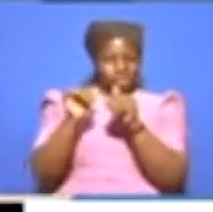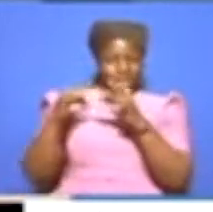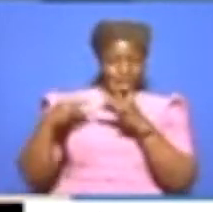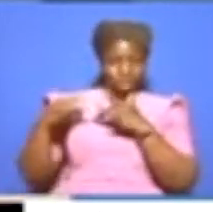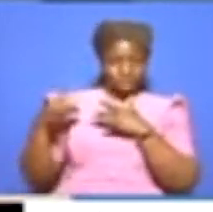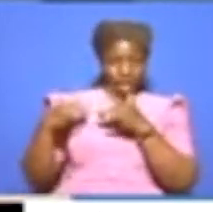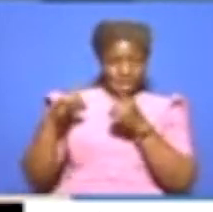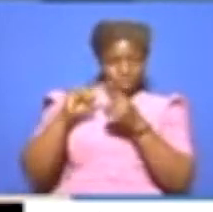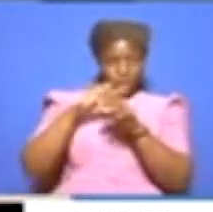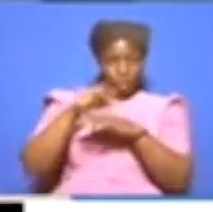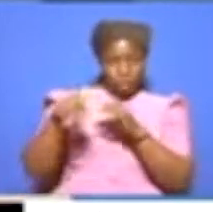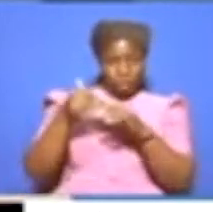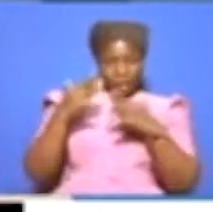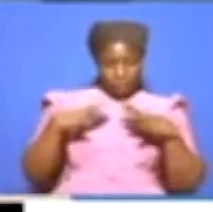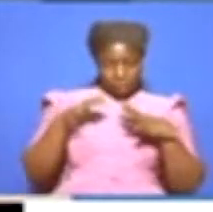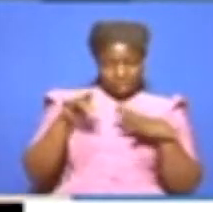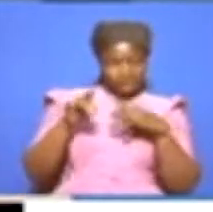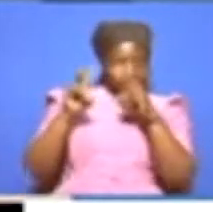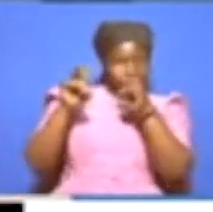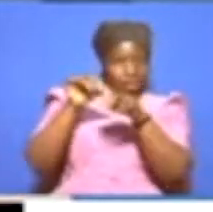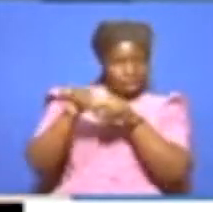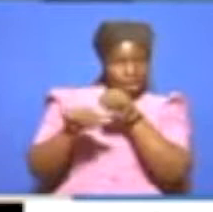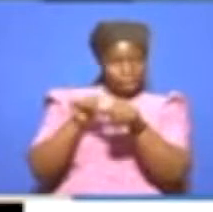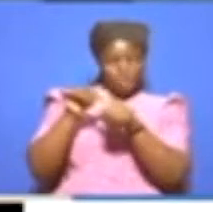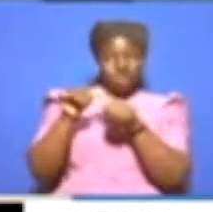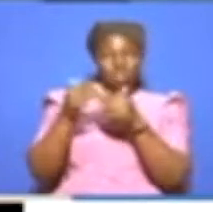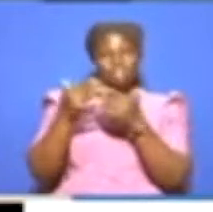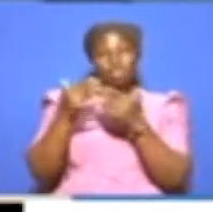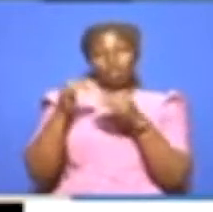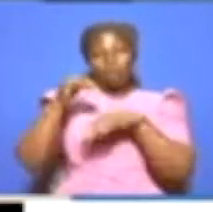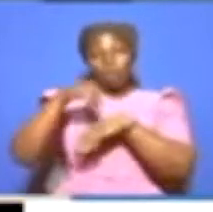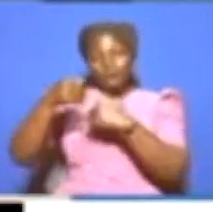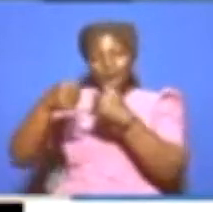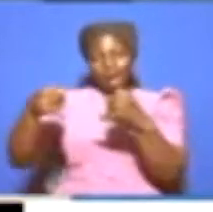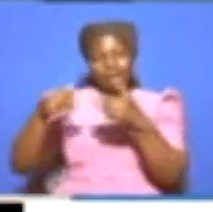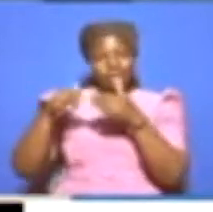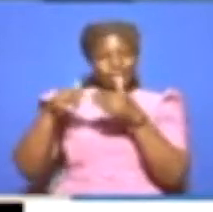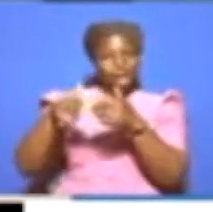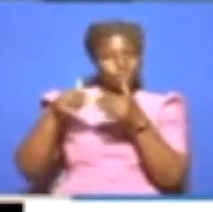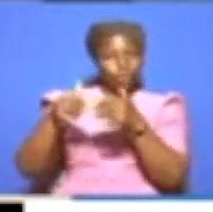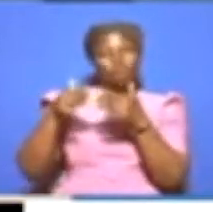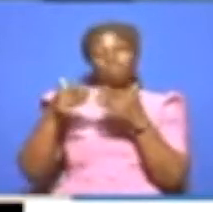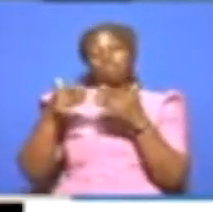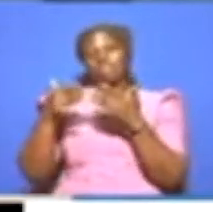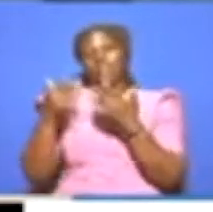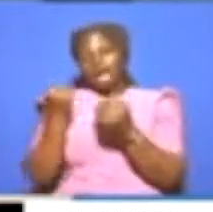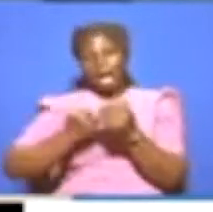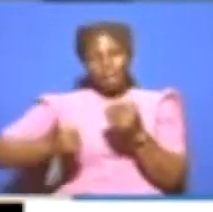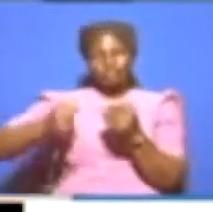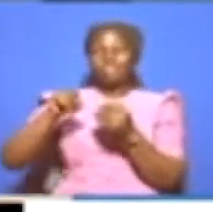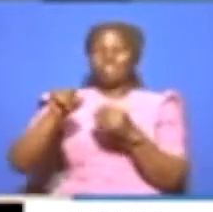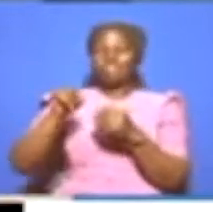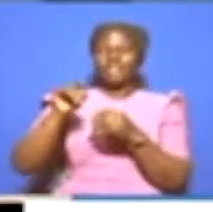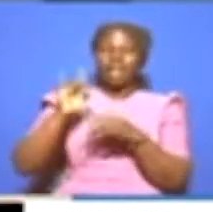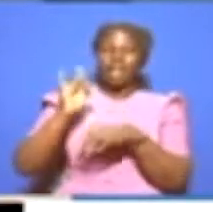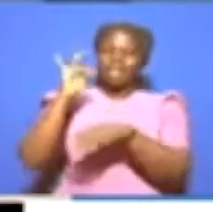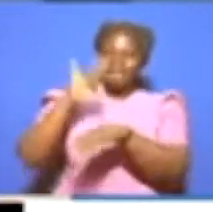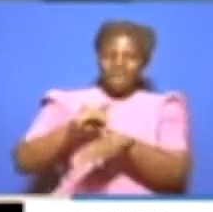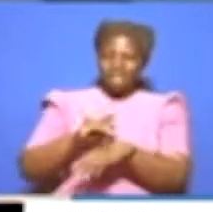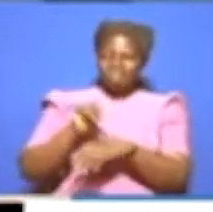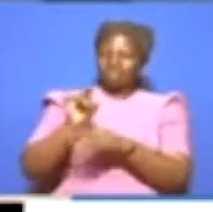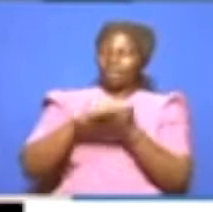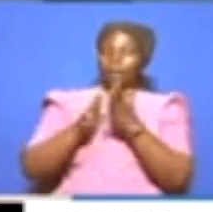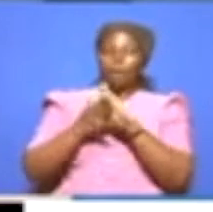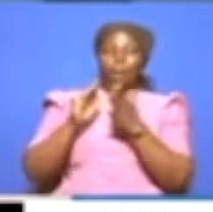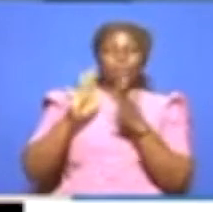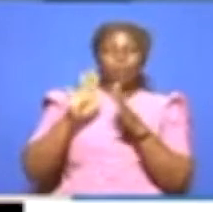this issue is to do with online sexual exploitation and abuse. And this is affecting, it's becoming a more serious problem because